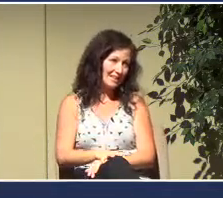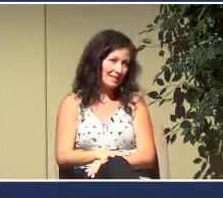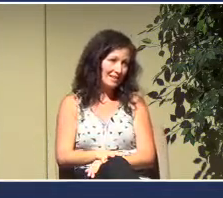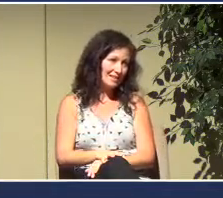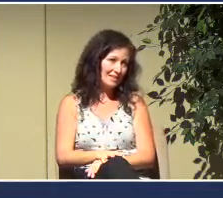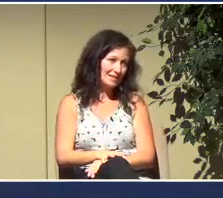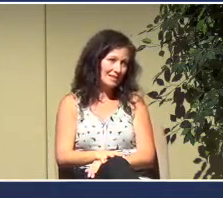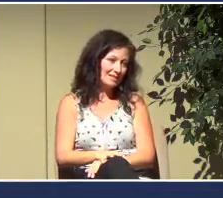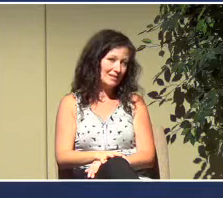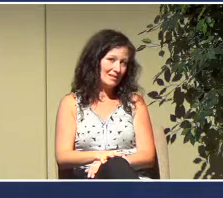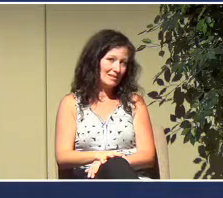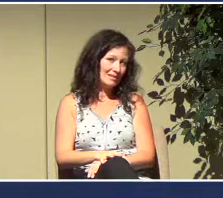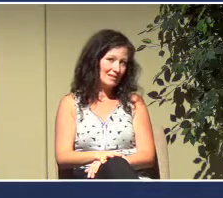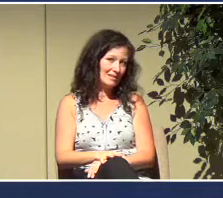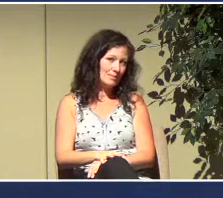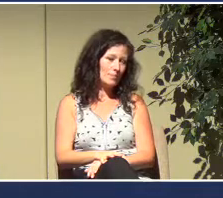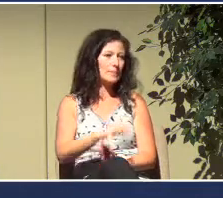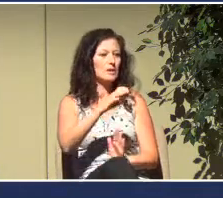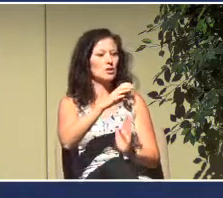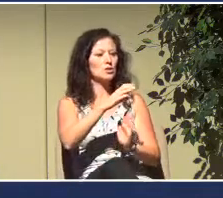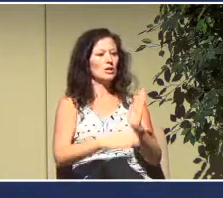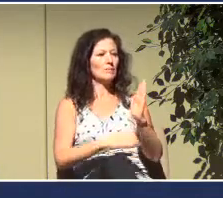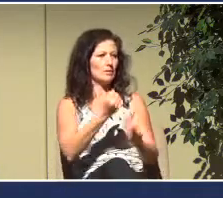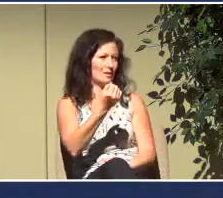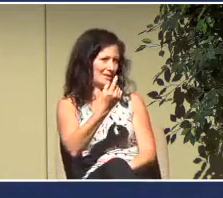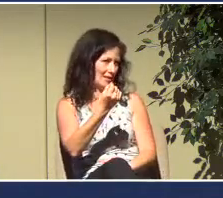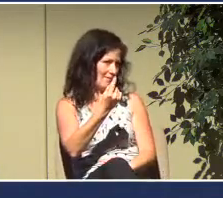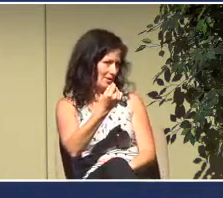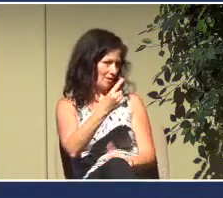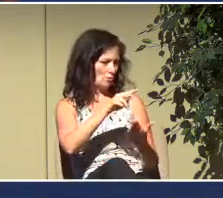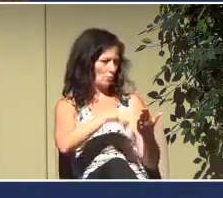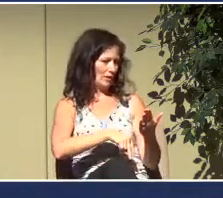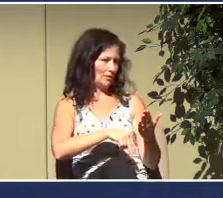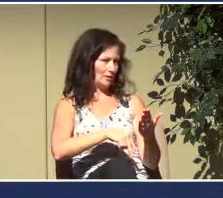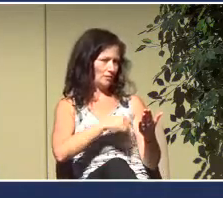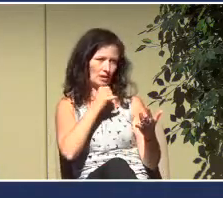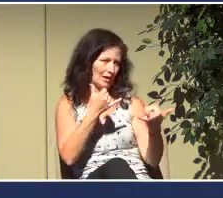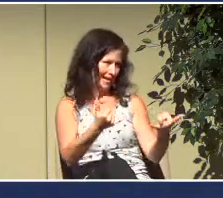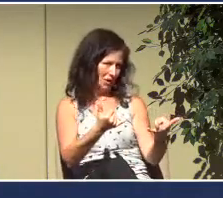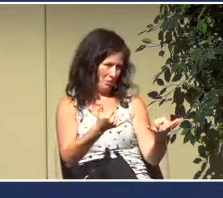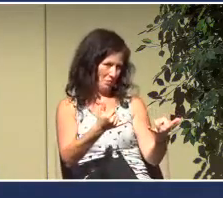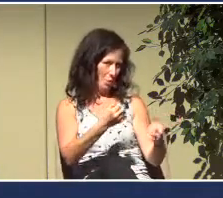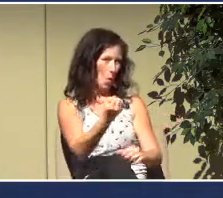scorpion? Read Luke chapter 11. Not now.